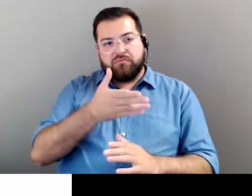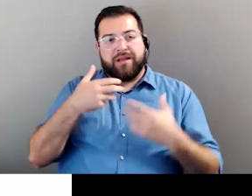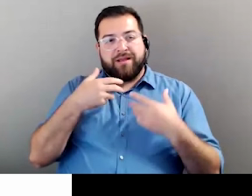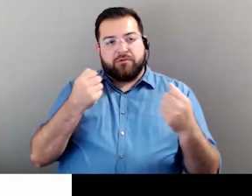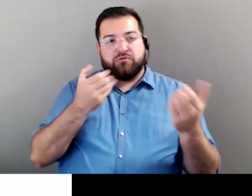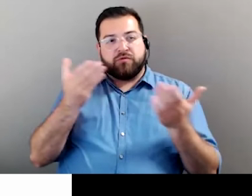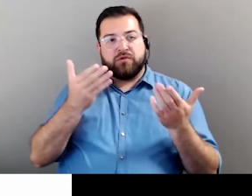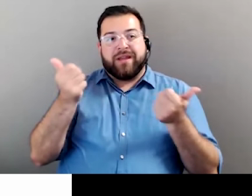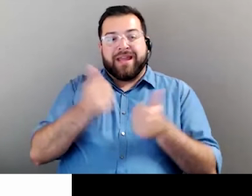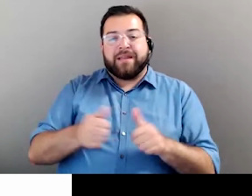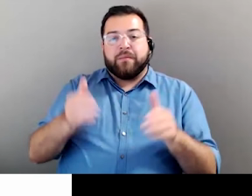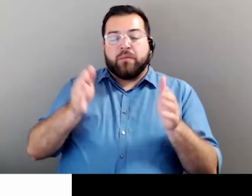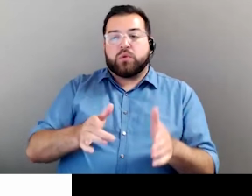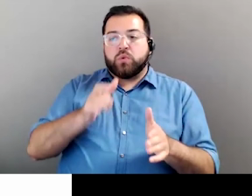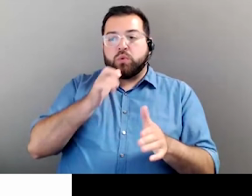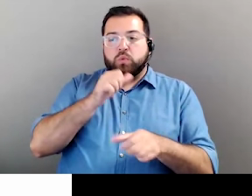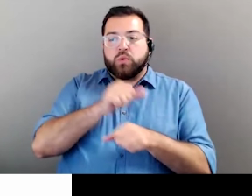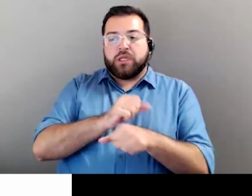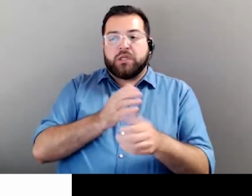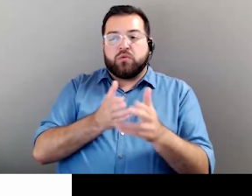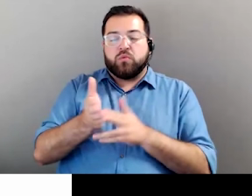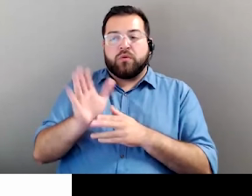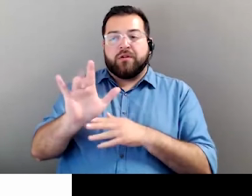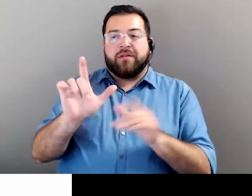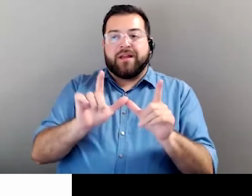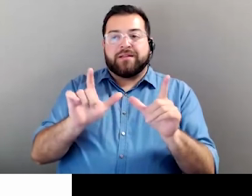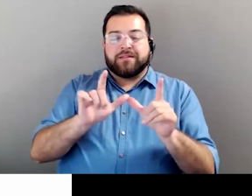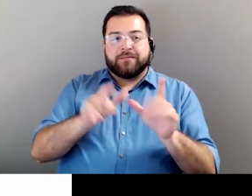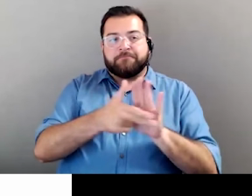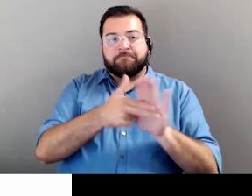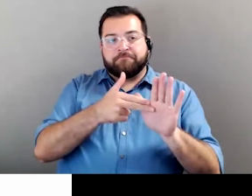their license are considered confidential reporters.